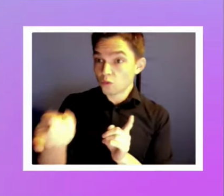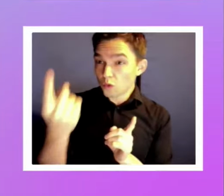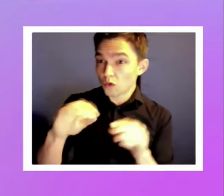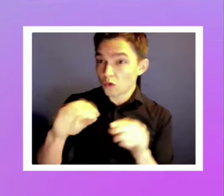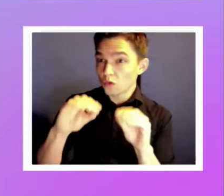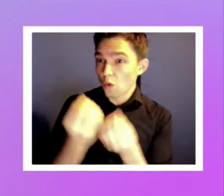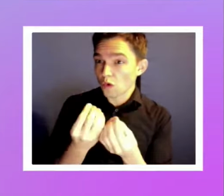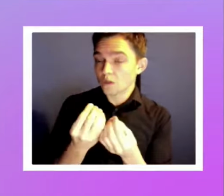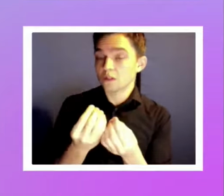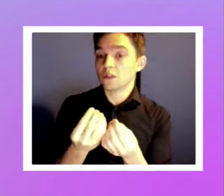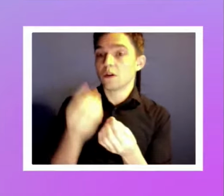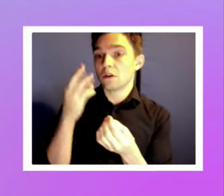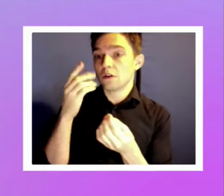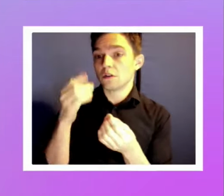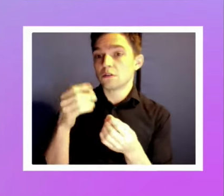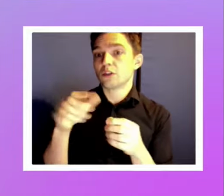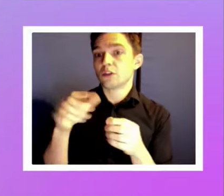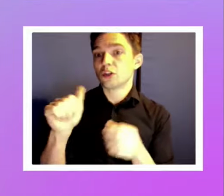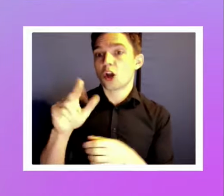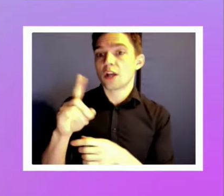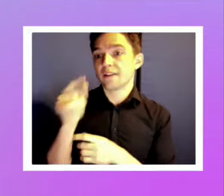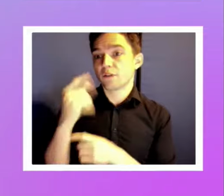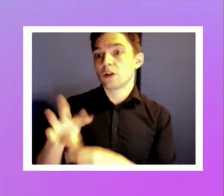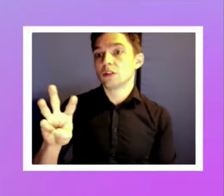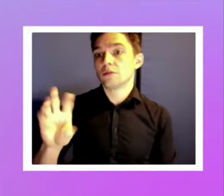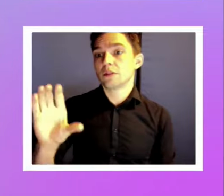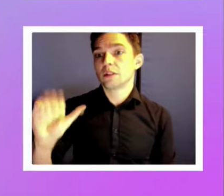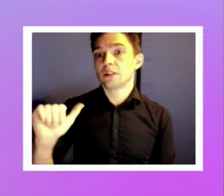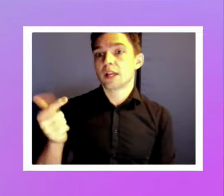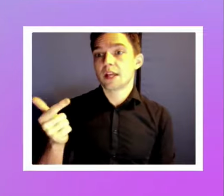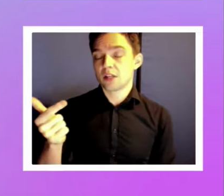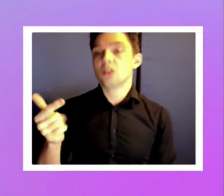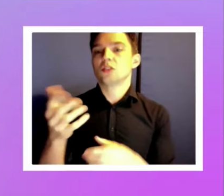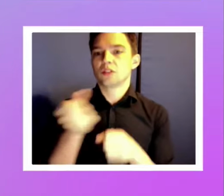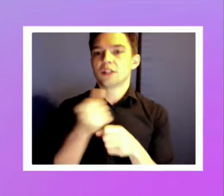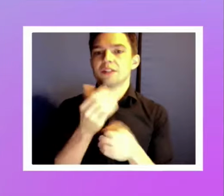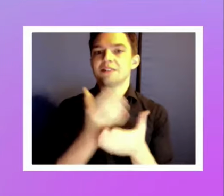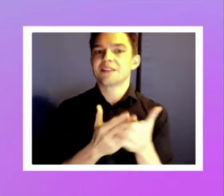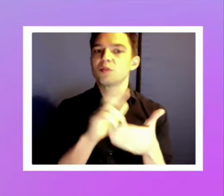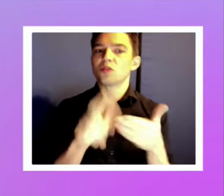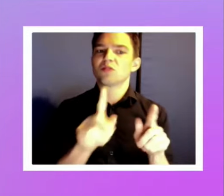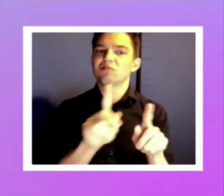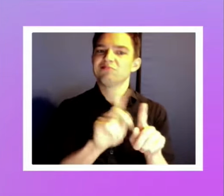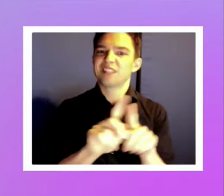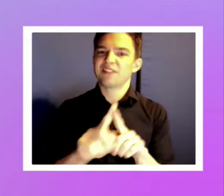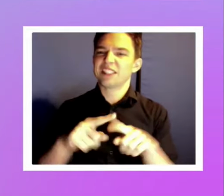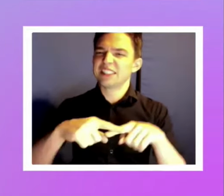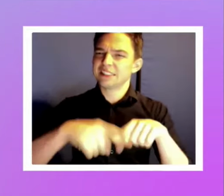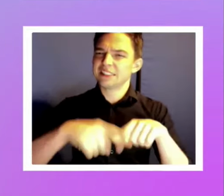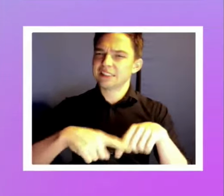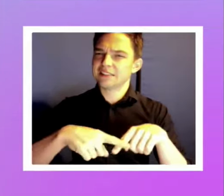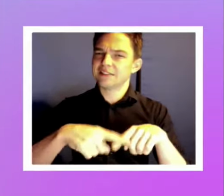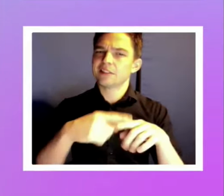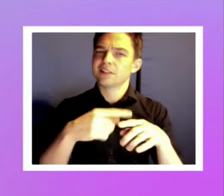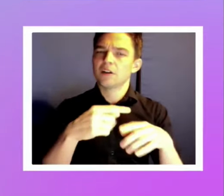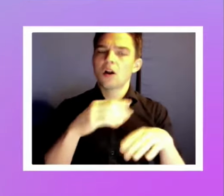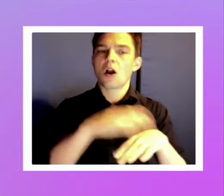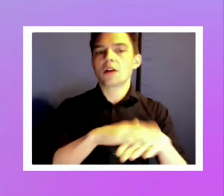WCAG, you're going to get results back, and those results may differ in minor